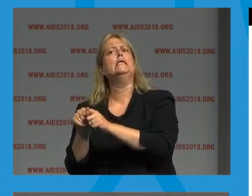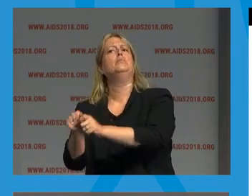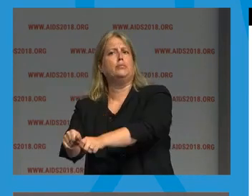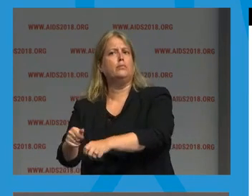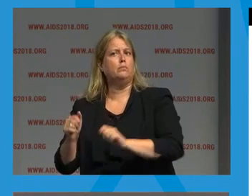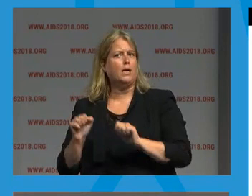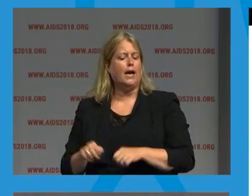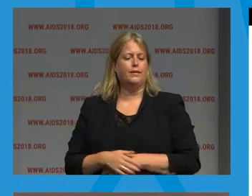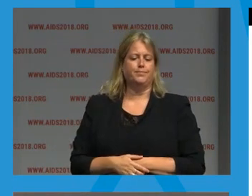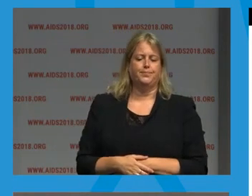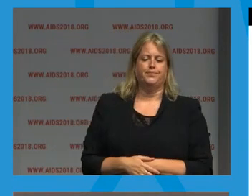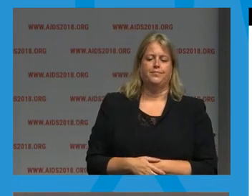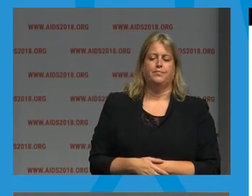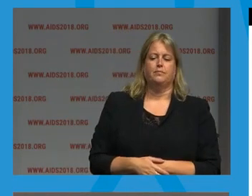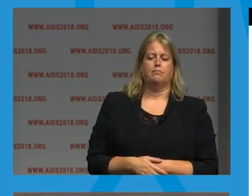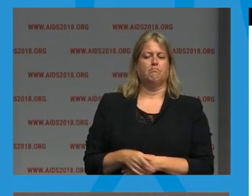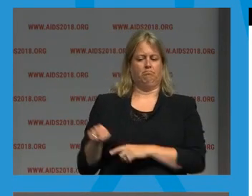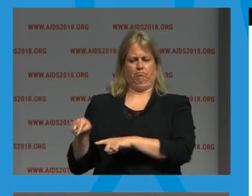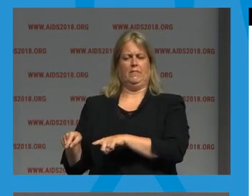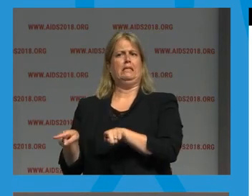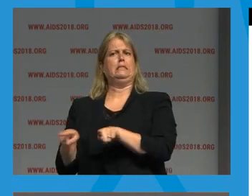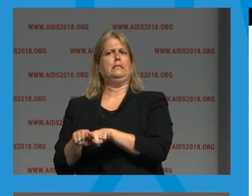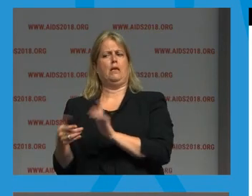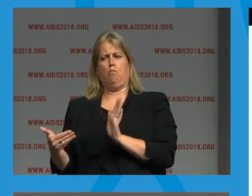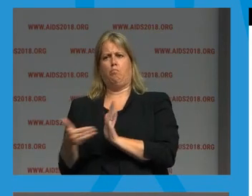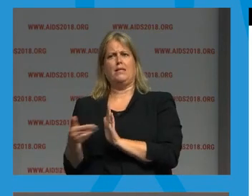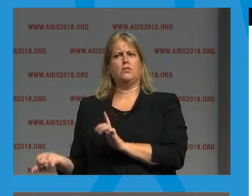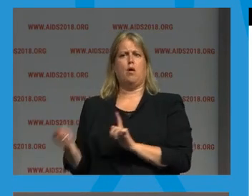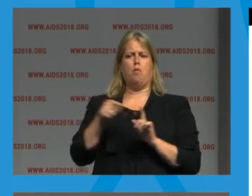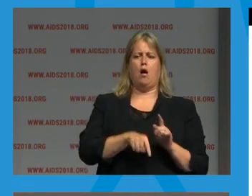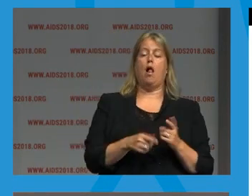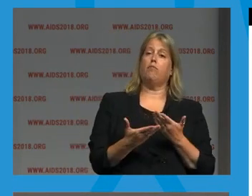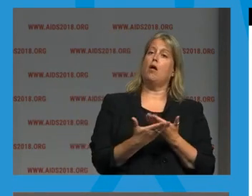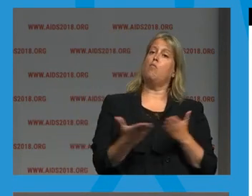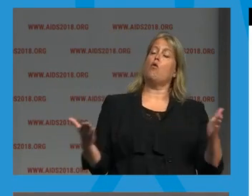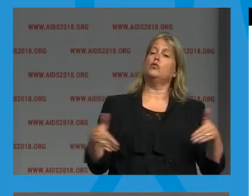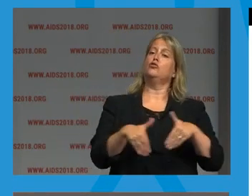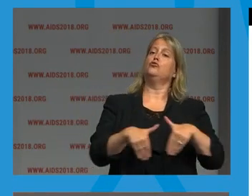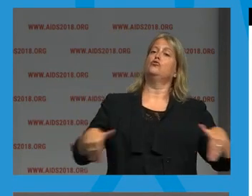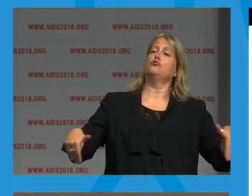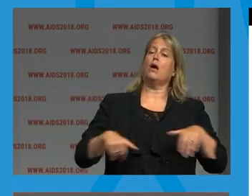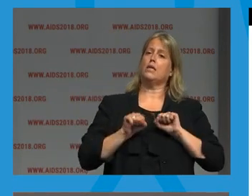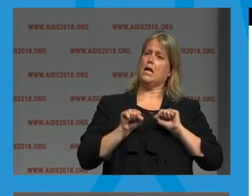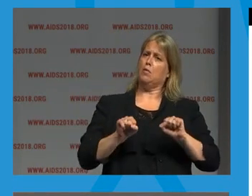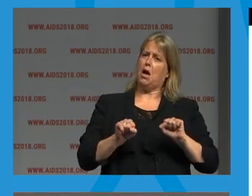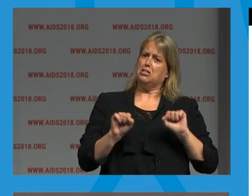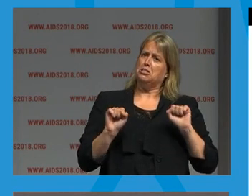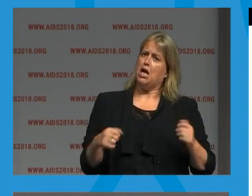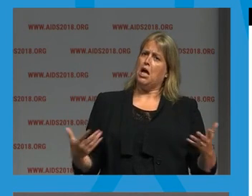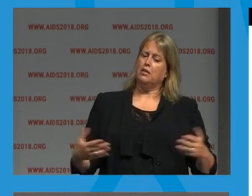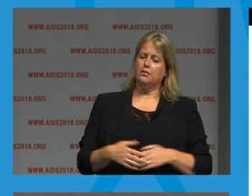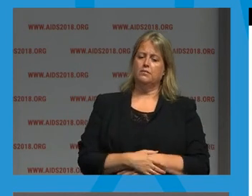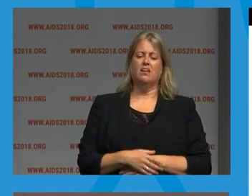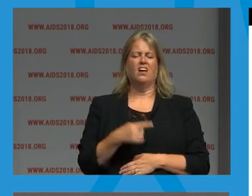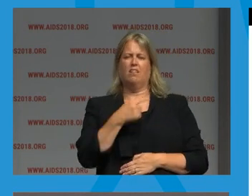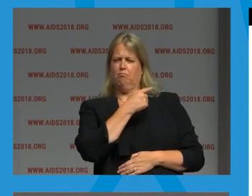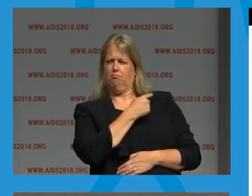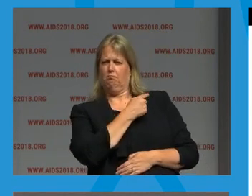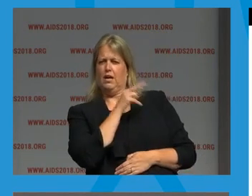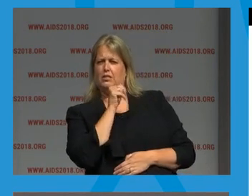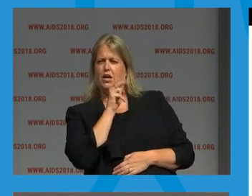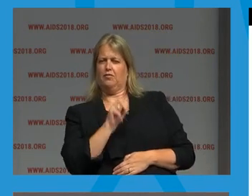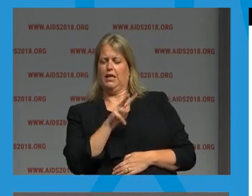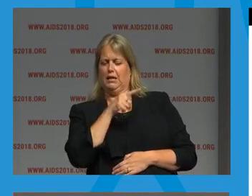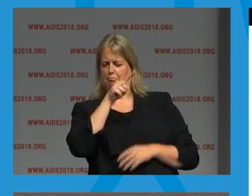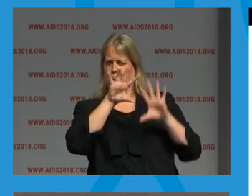indefinitely. Why not the same principle with broadly neutralizing antibodies? Here again is the HIV envelope